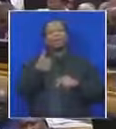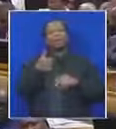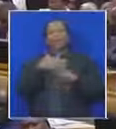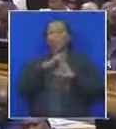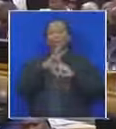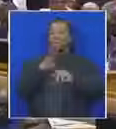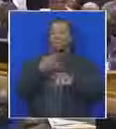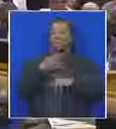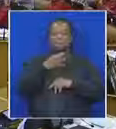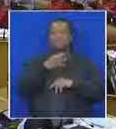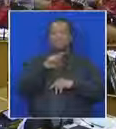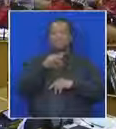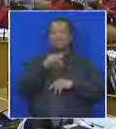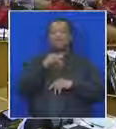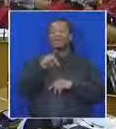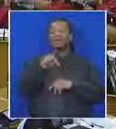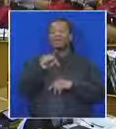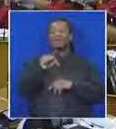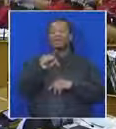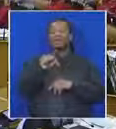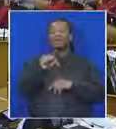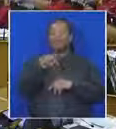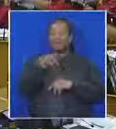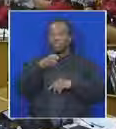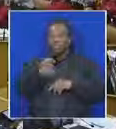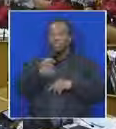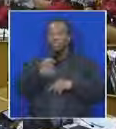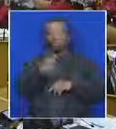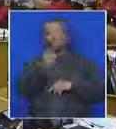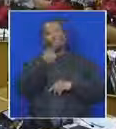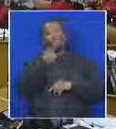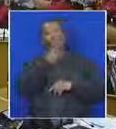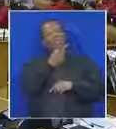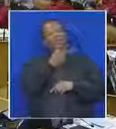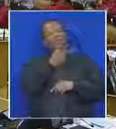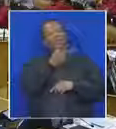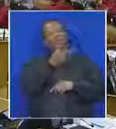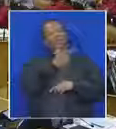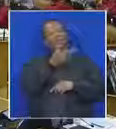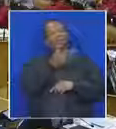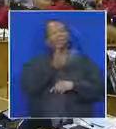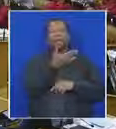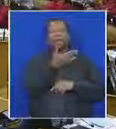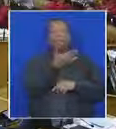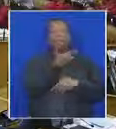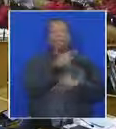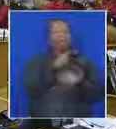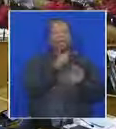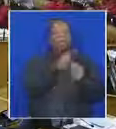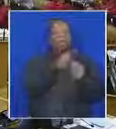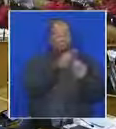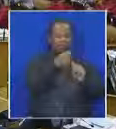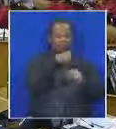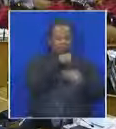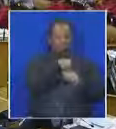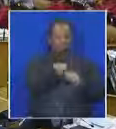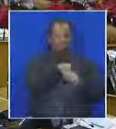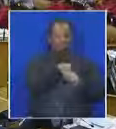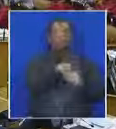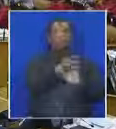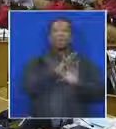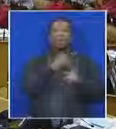one hand calls for his leader to follow his conscience, on a point of yet order. His party members in this point House are blocked